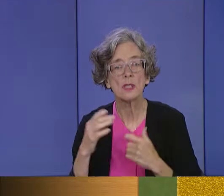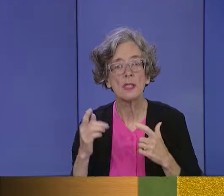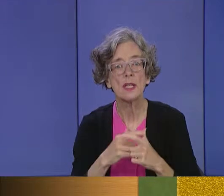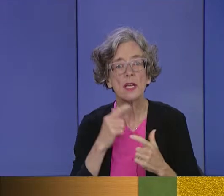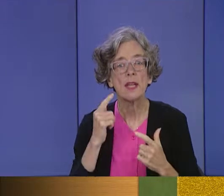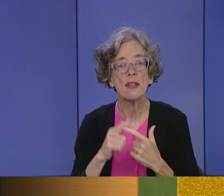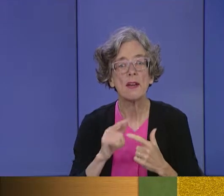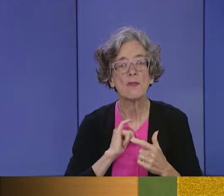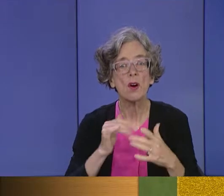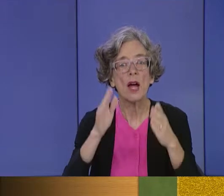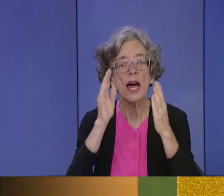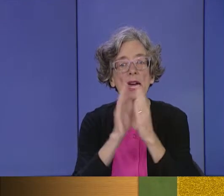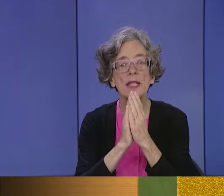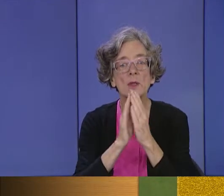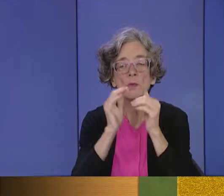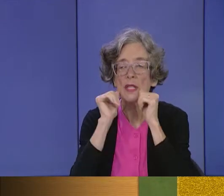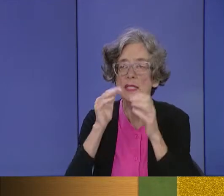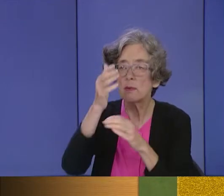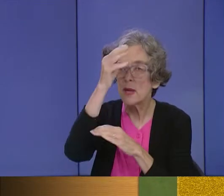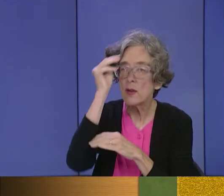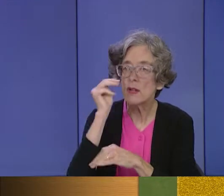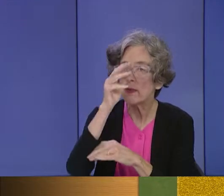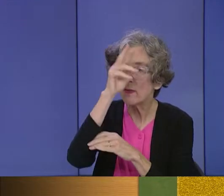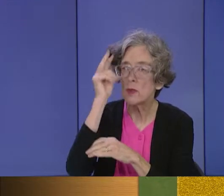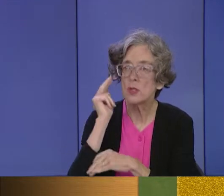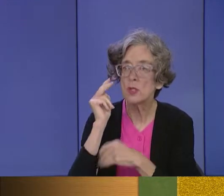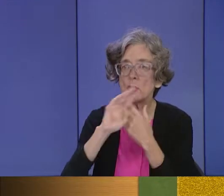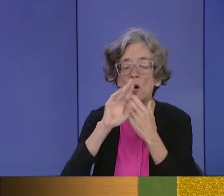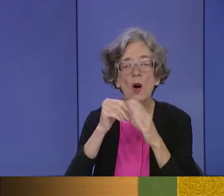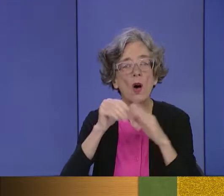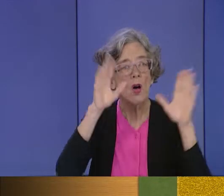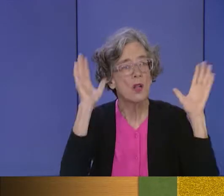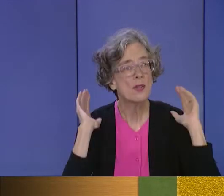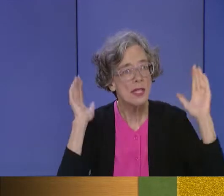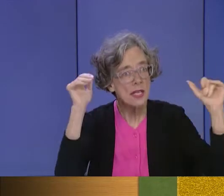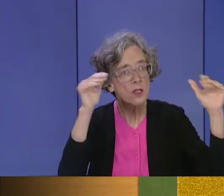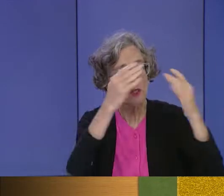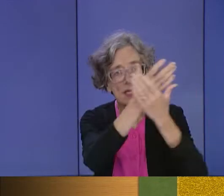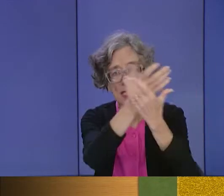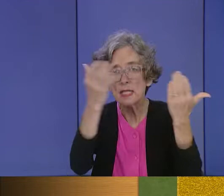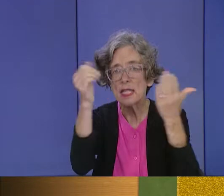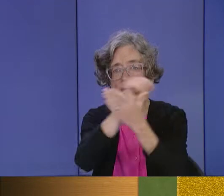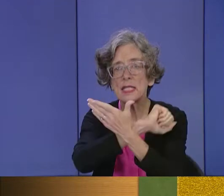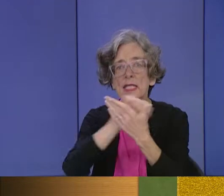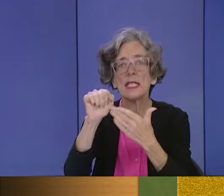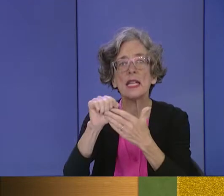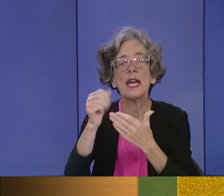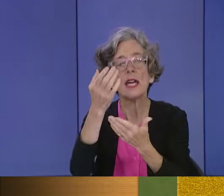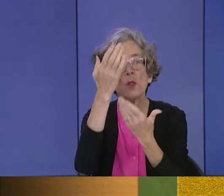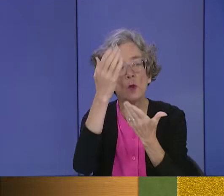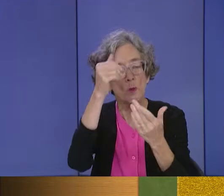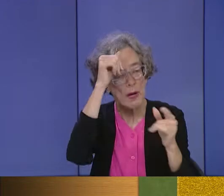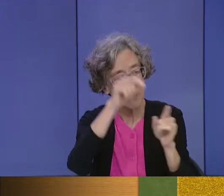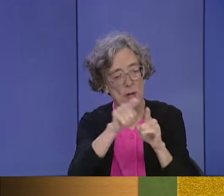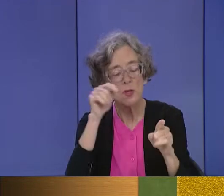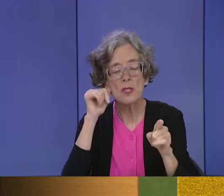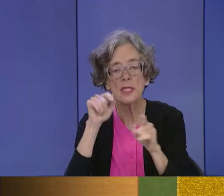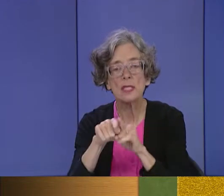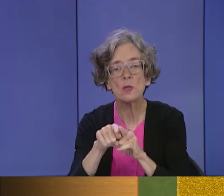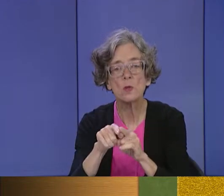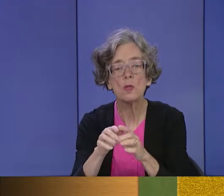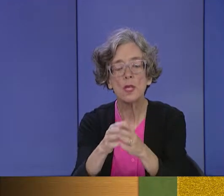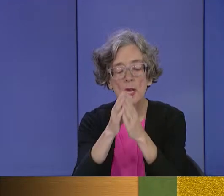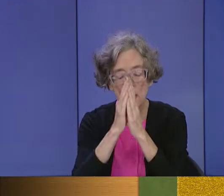through my most grievous fault. Therefore, I ask Blessed Mary, ever-Virgin, all the angels and saints, and you, my brothers